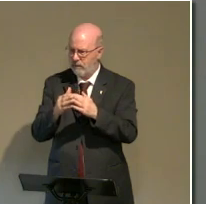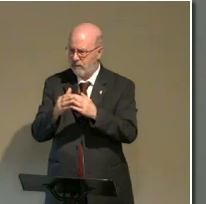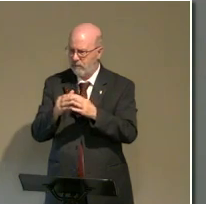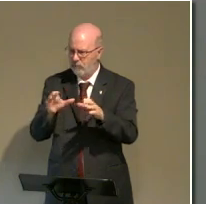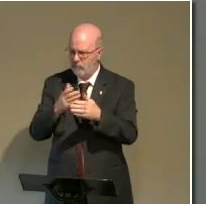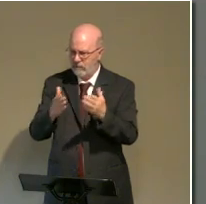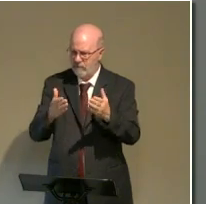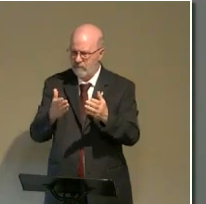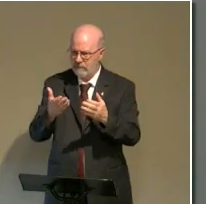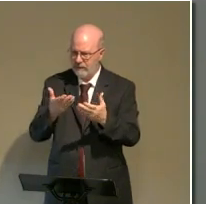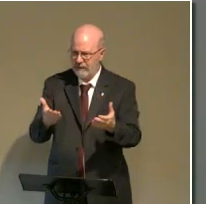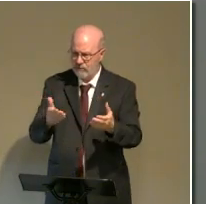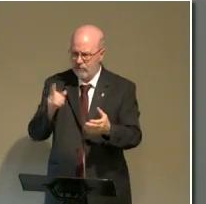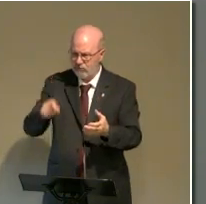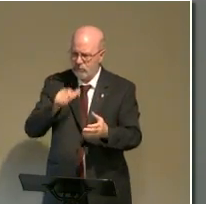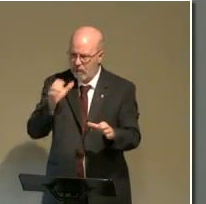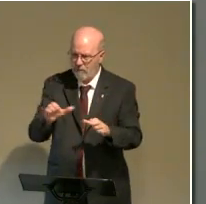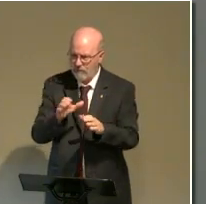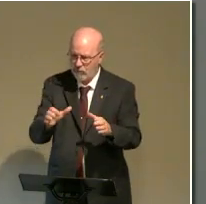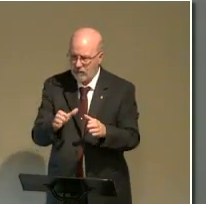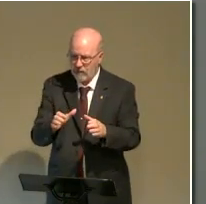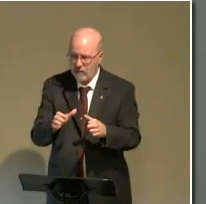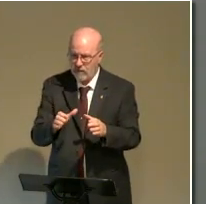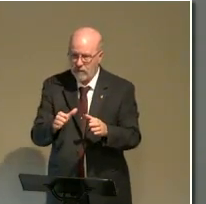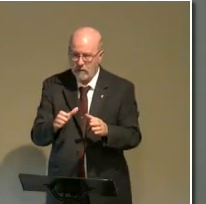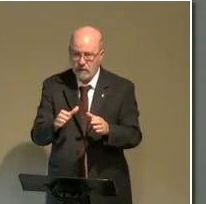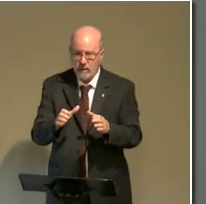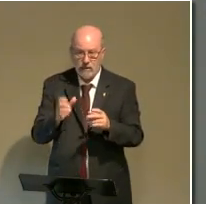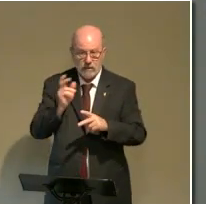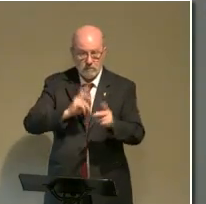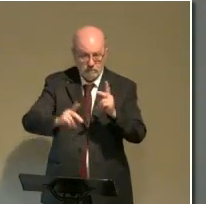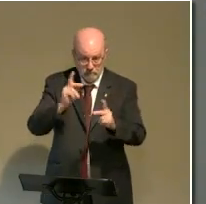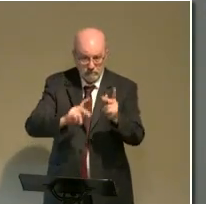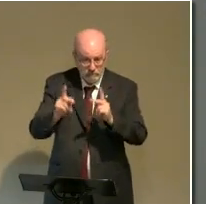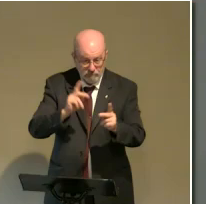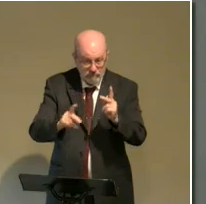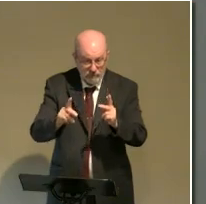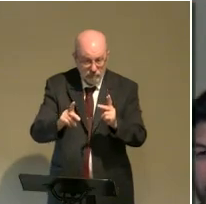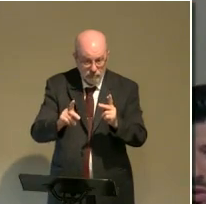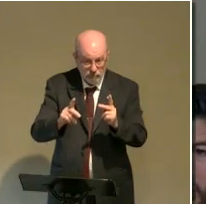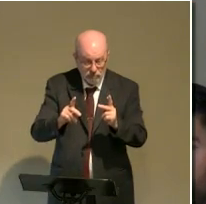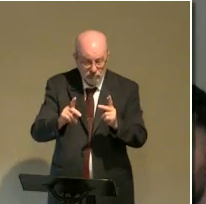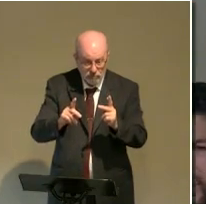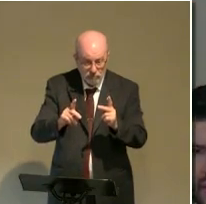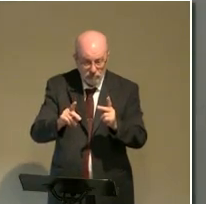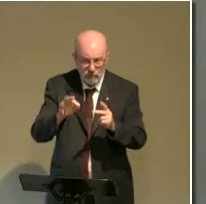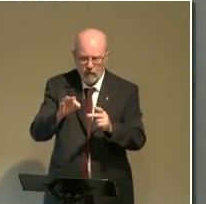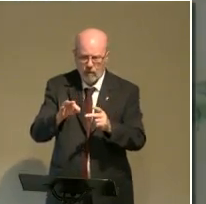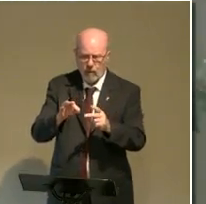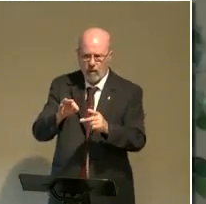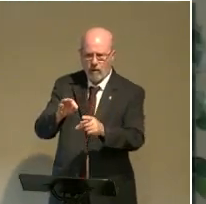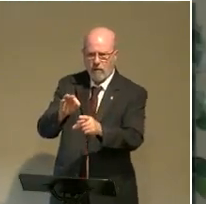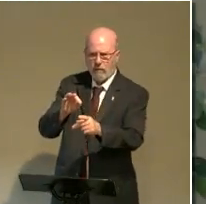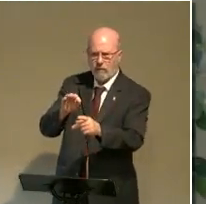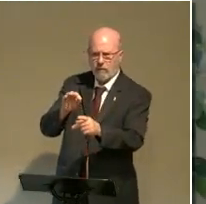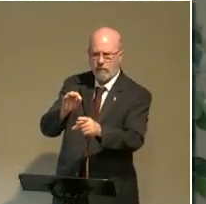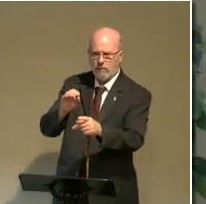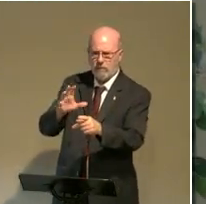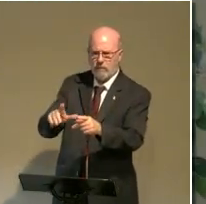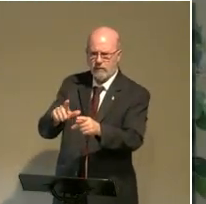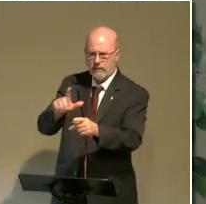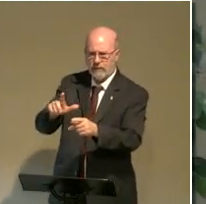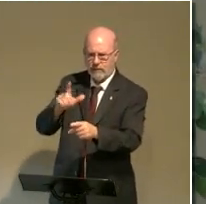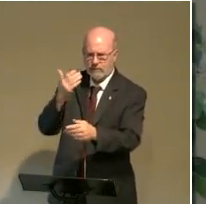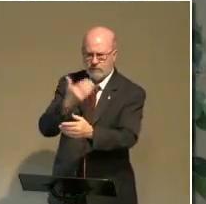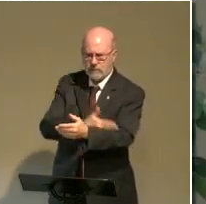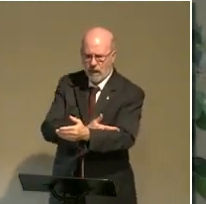you're doing some stuff that you shouldn't be doing, and people are going to say, well, that's Manuel Arruda's son, and that's Liberta Arruda's